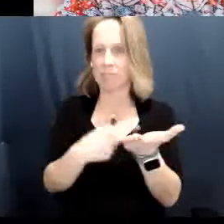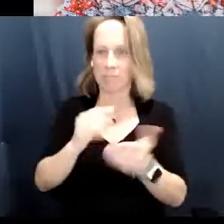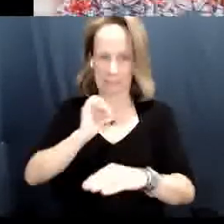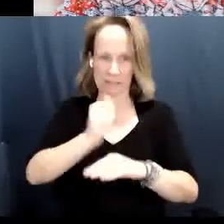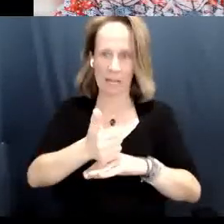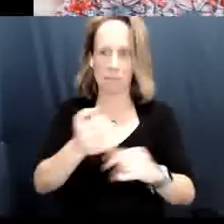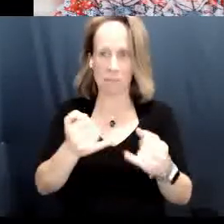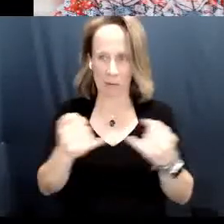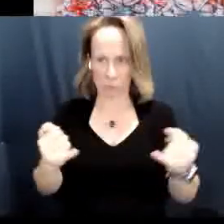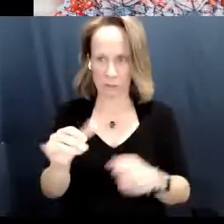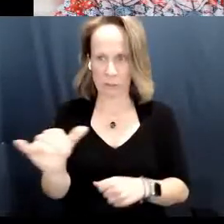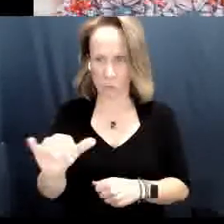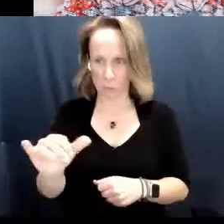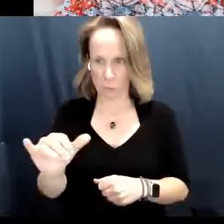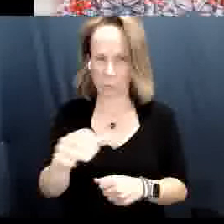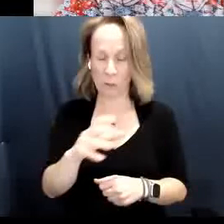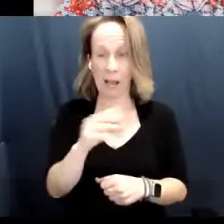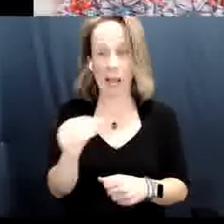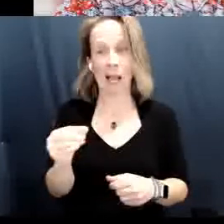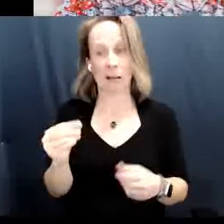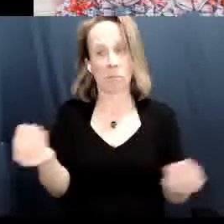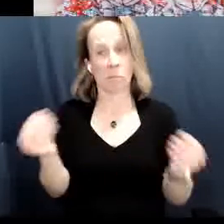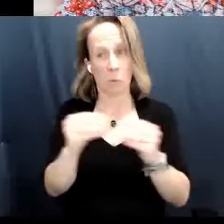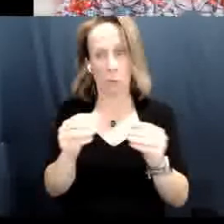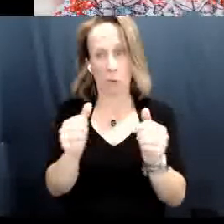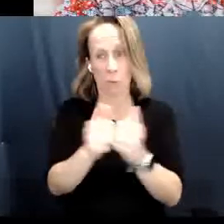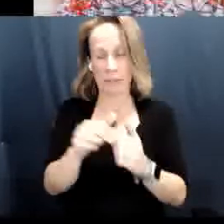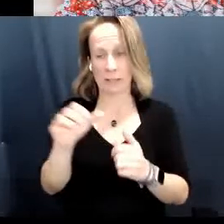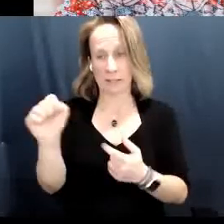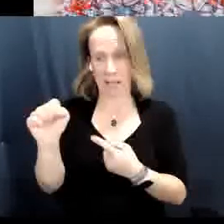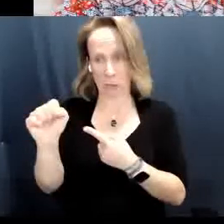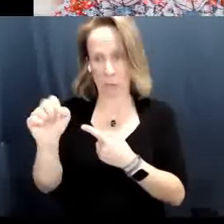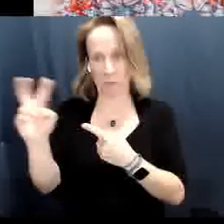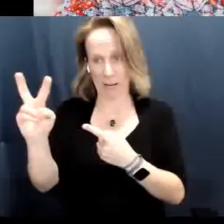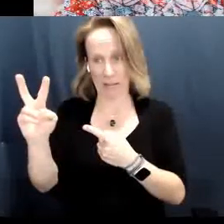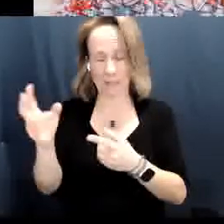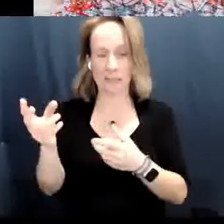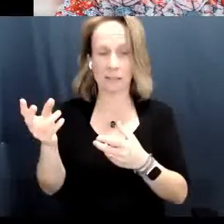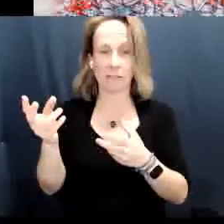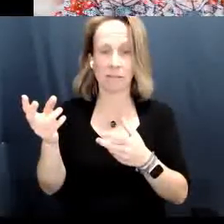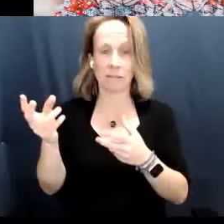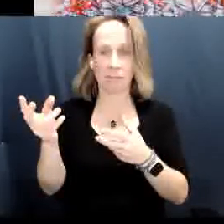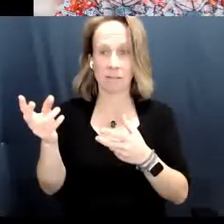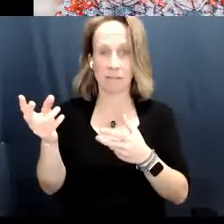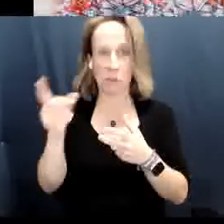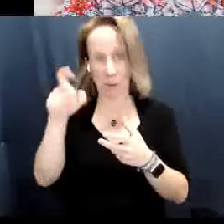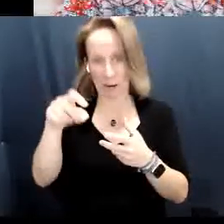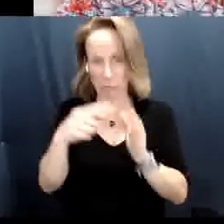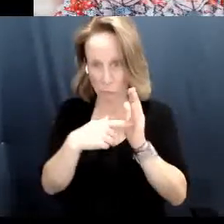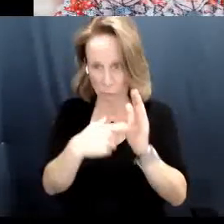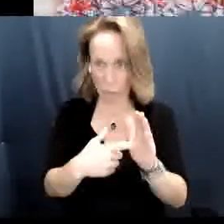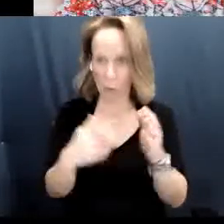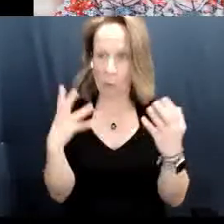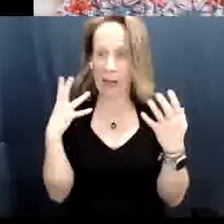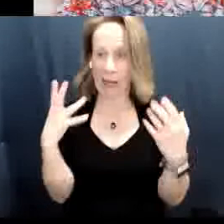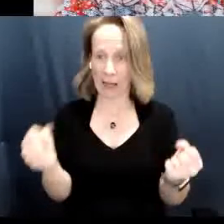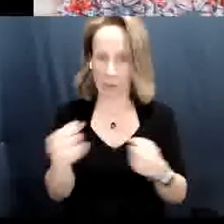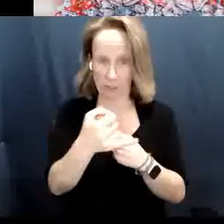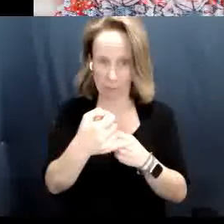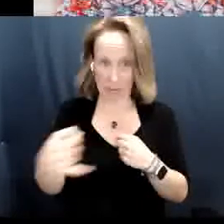Especially when working with sexual violence survivors, facilitators look for ways to demonstrate healthy boundaries and asking for